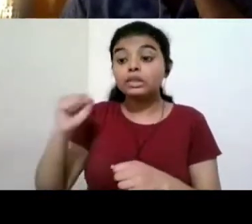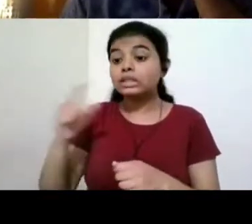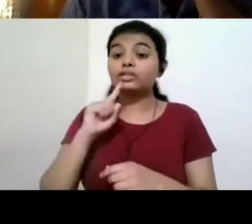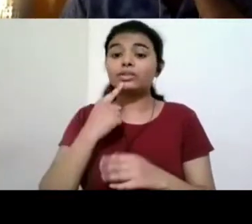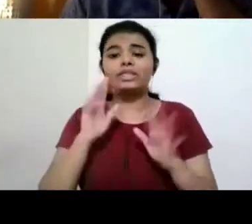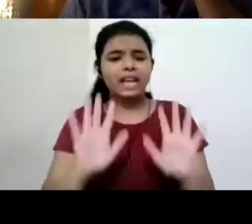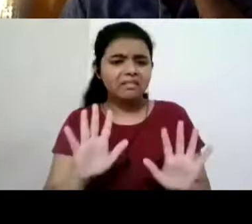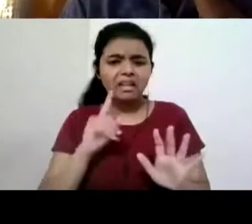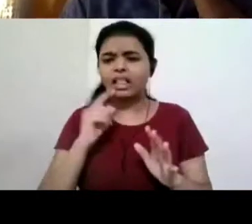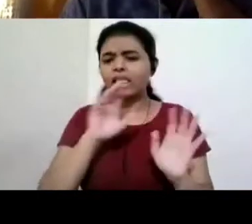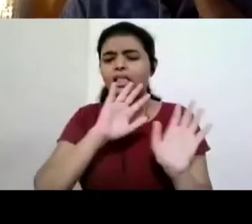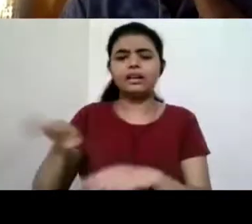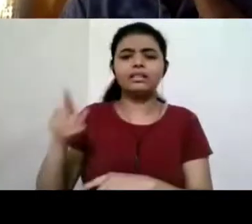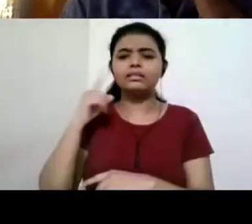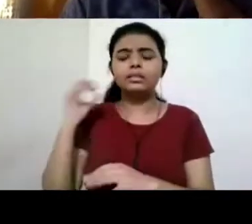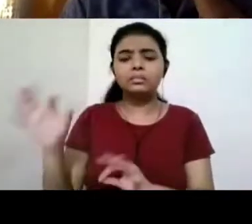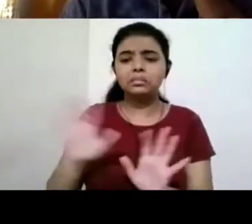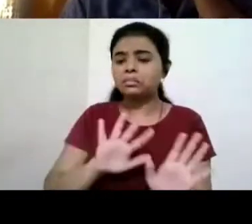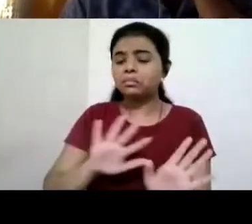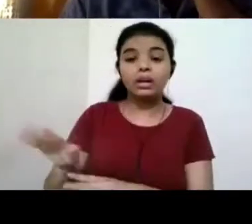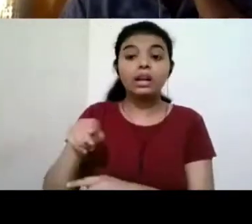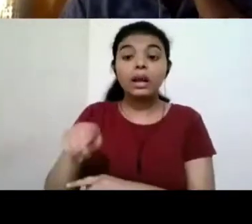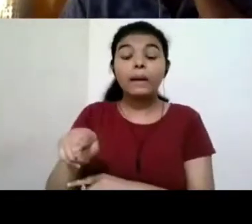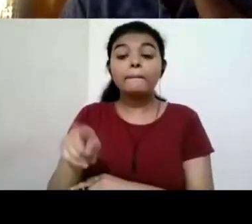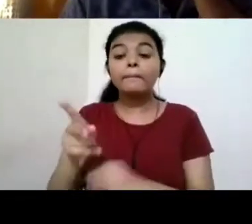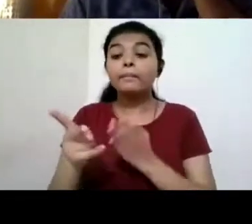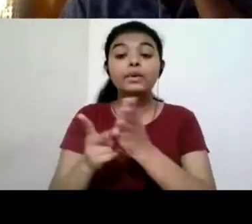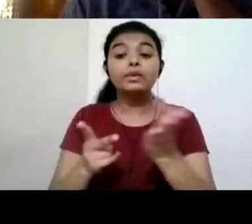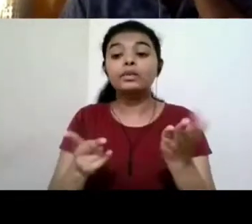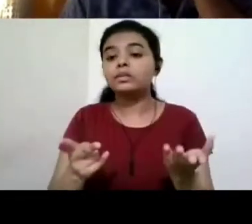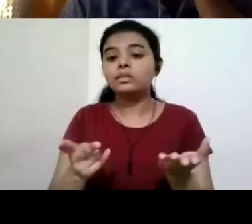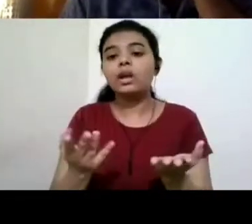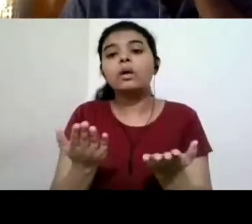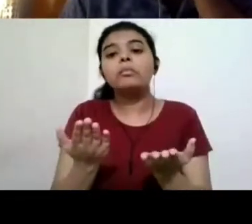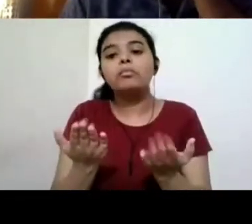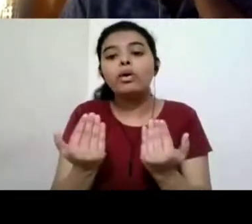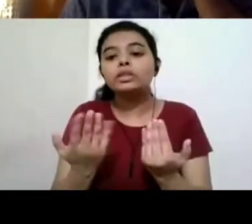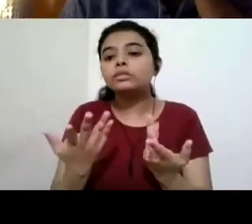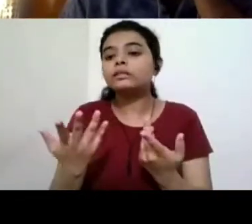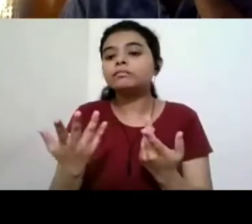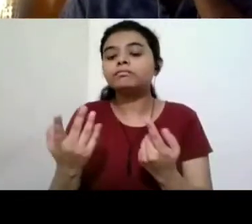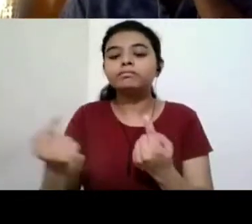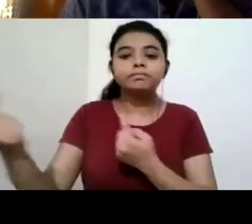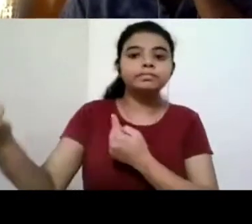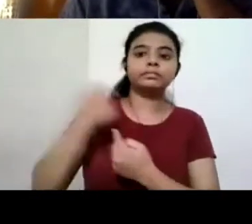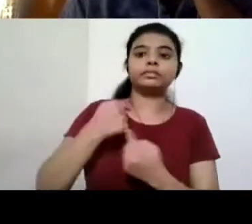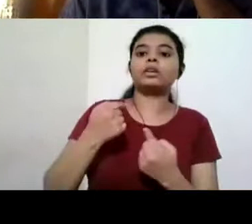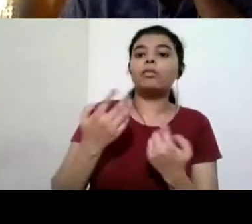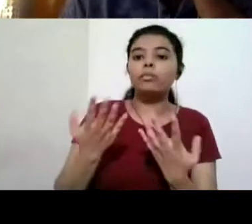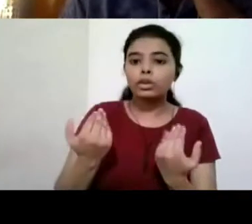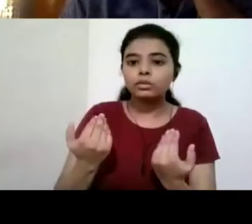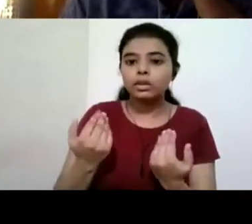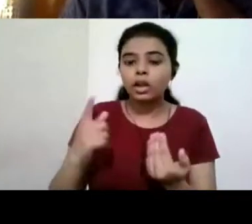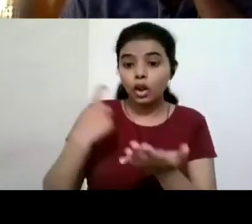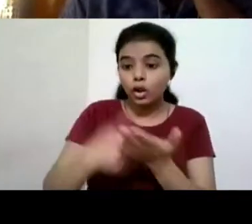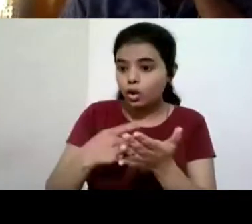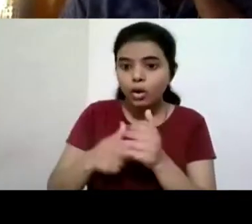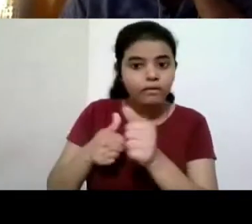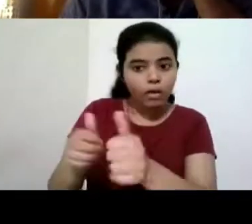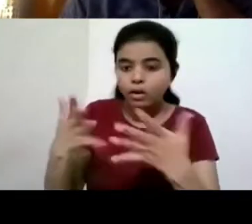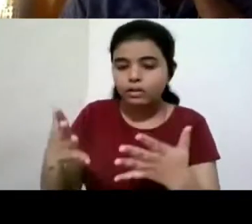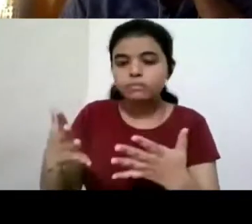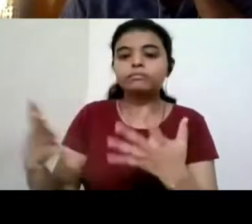seriously or not is one dimension of it. The other is you could still be prosecuted for having breached this